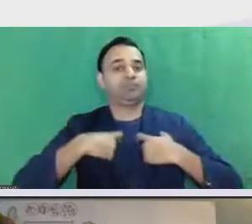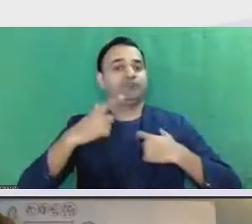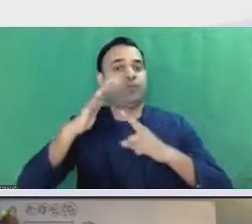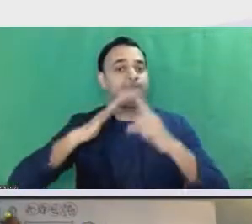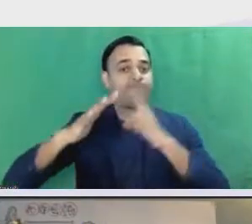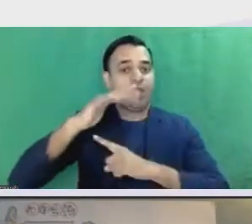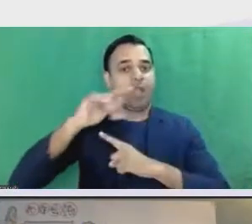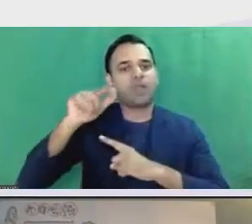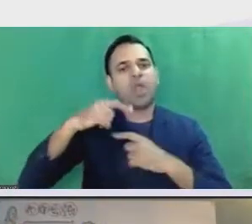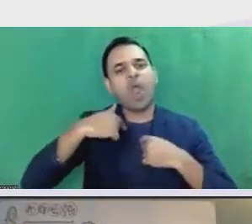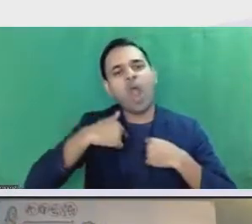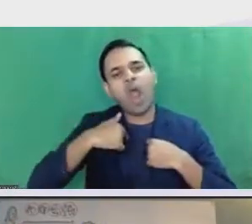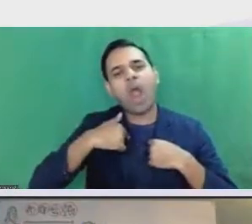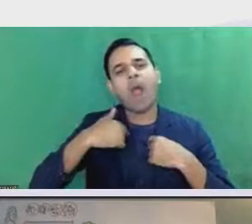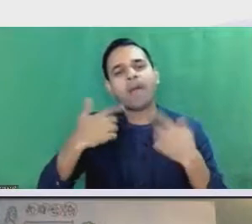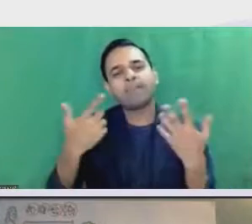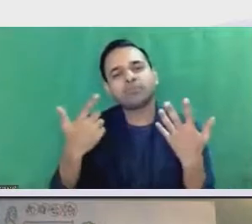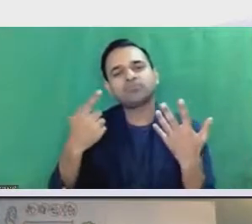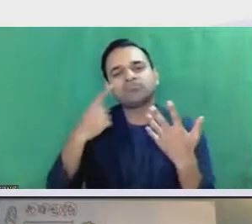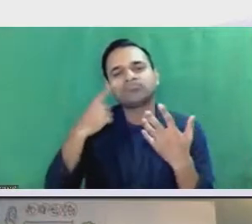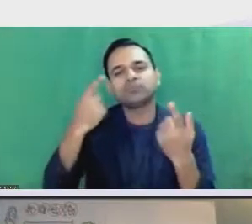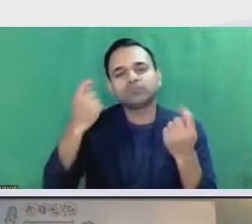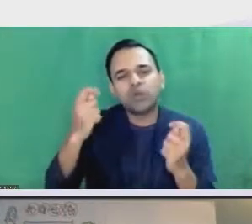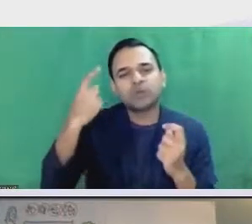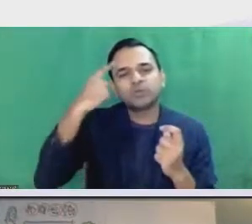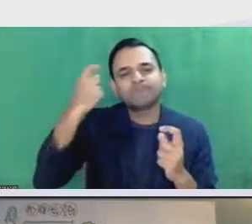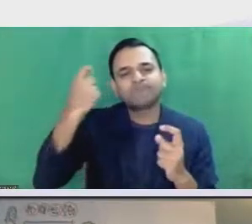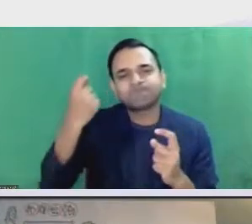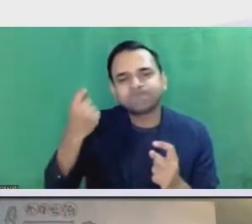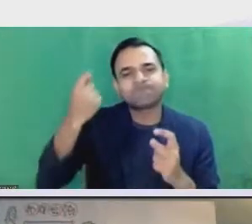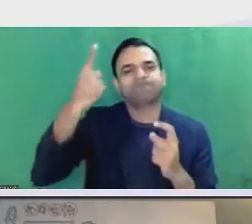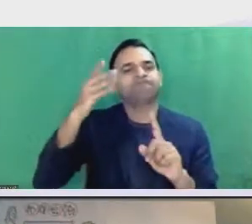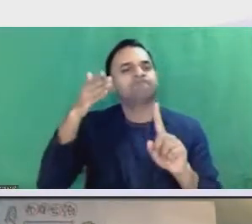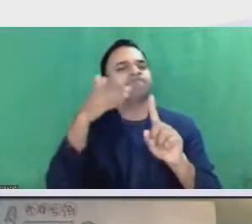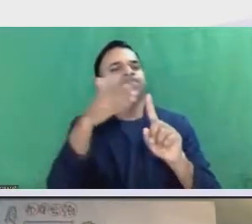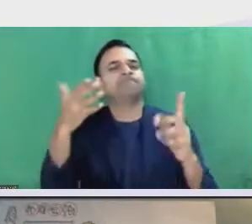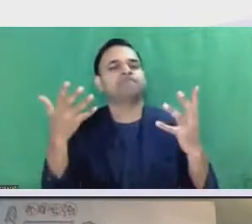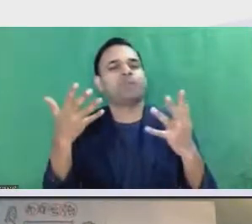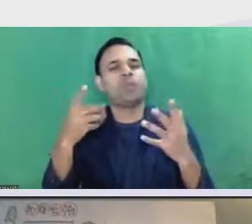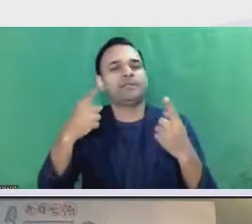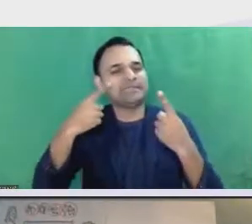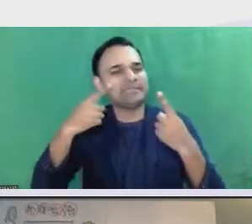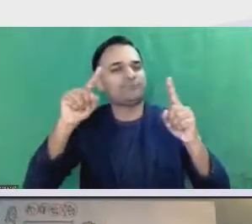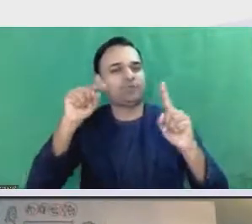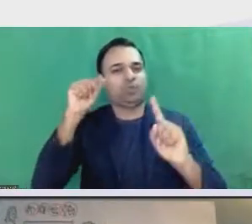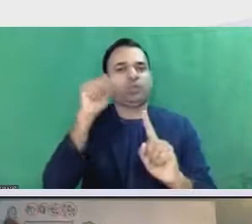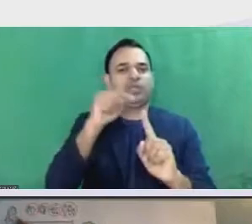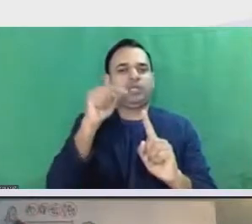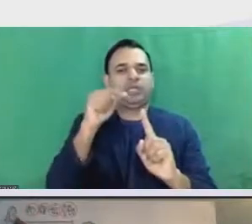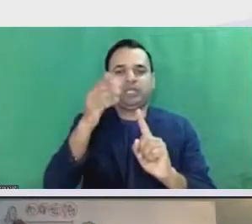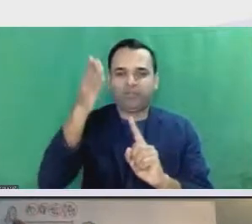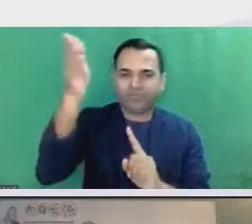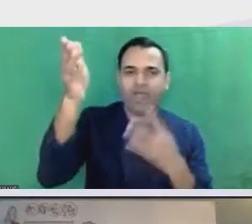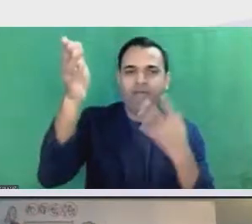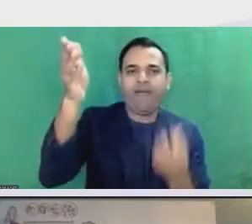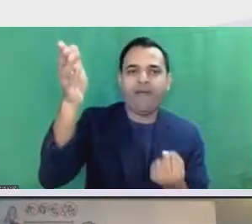do is success is going to be there if all parts of society are engaged. So we're trying to build a framework